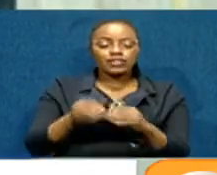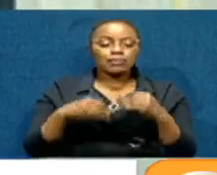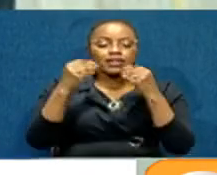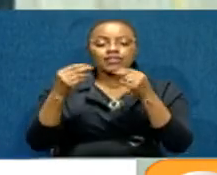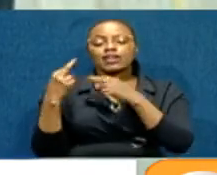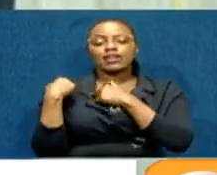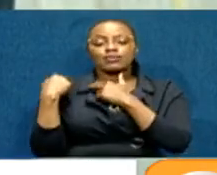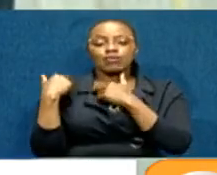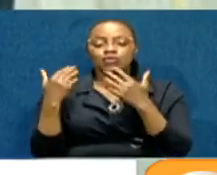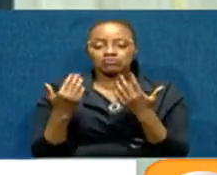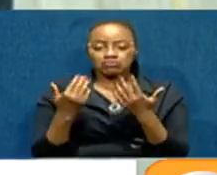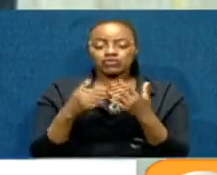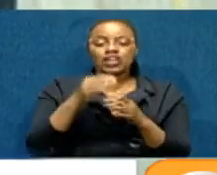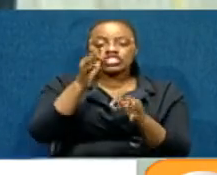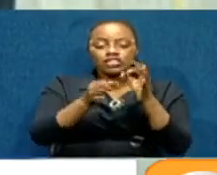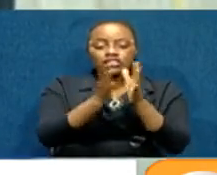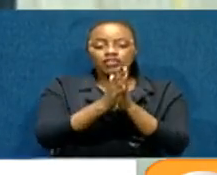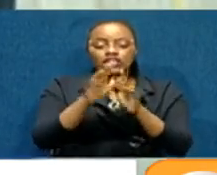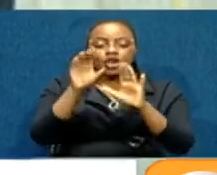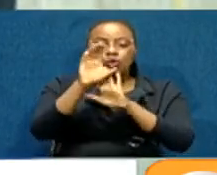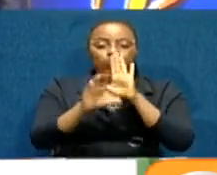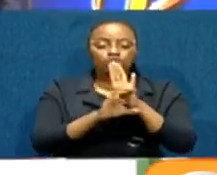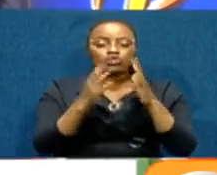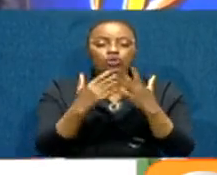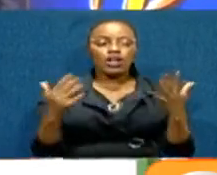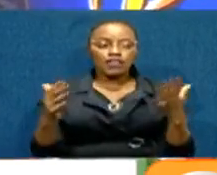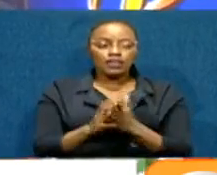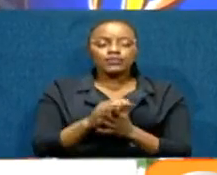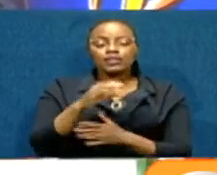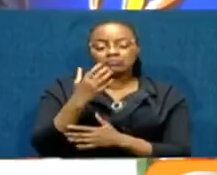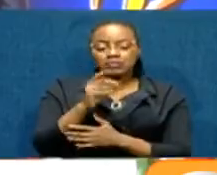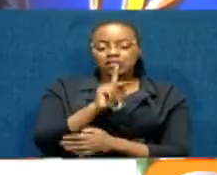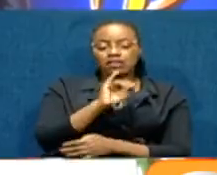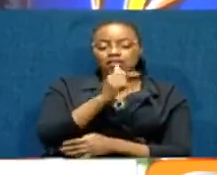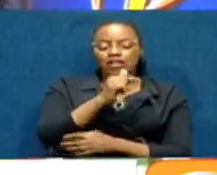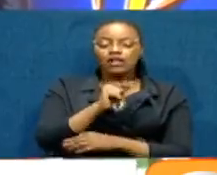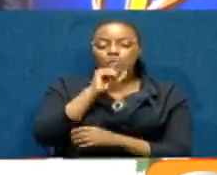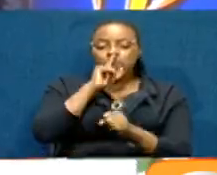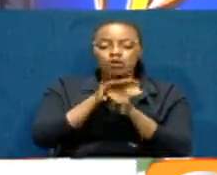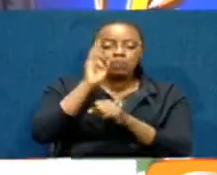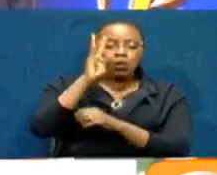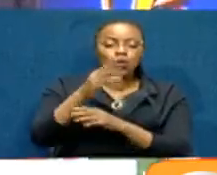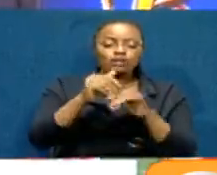given of justice and constitutional affairs. Kiraitu promised to sell the Odinga Karua